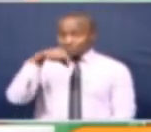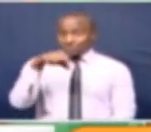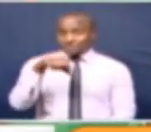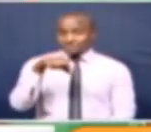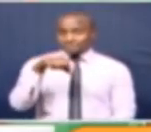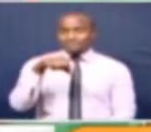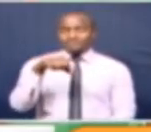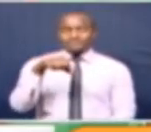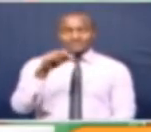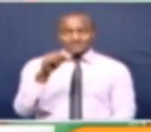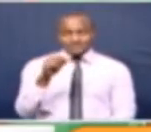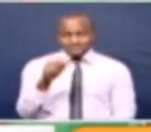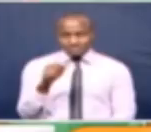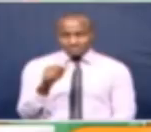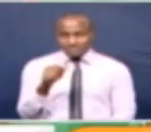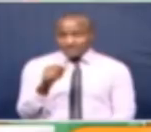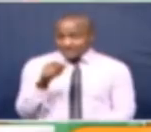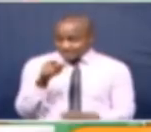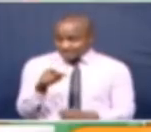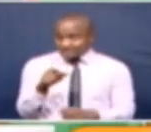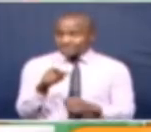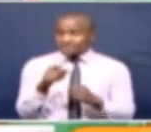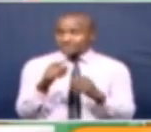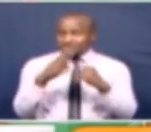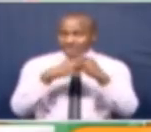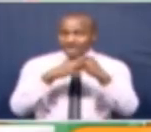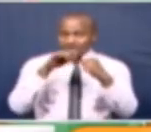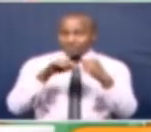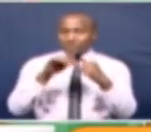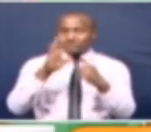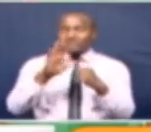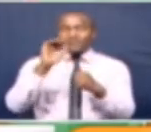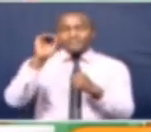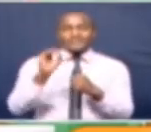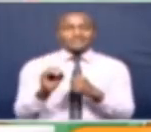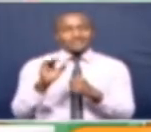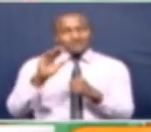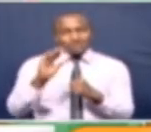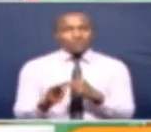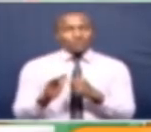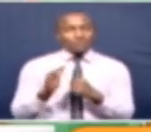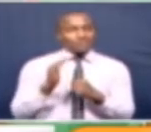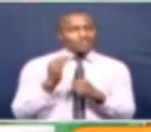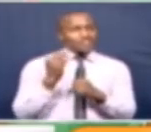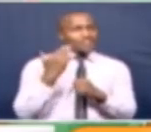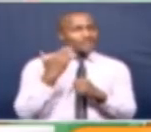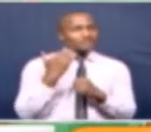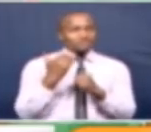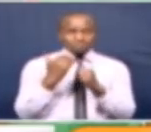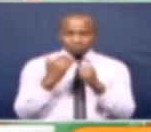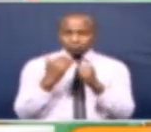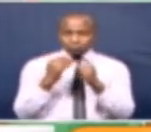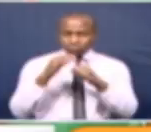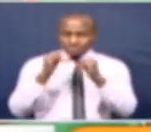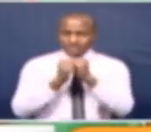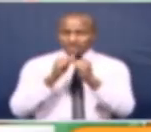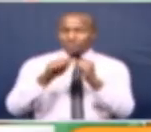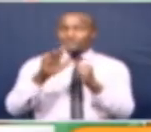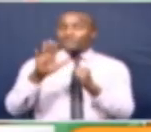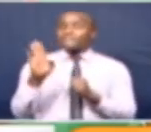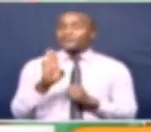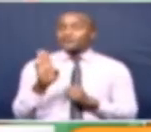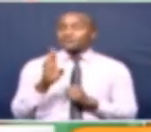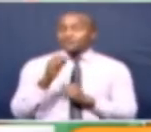of September. This is 9.5% lower than the 10.5 billion shillings that the bank posted in 2016